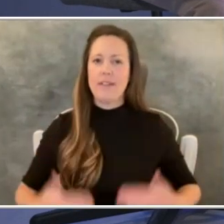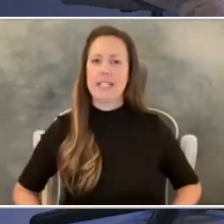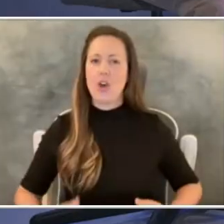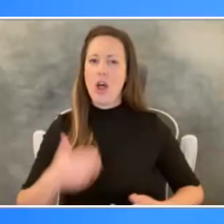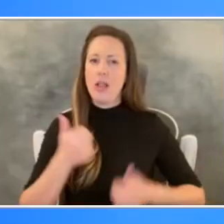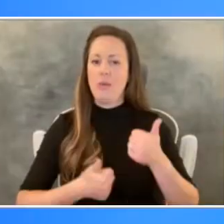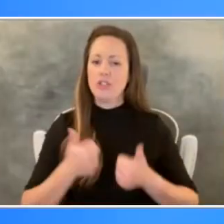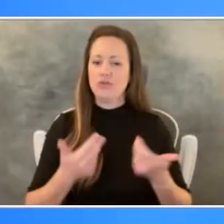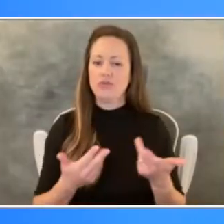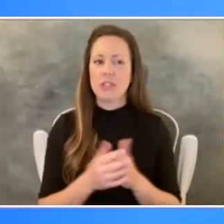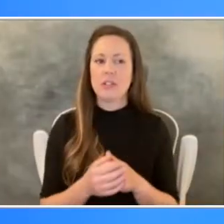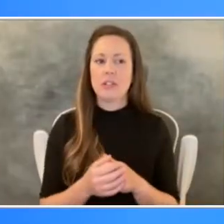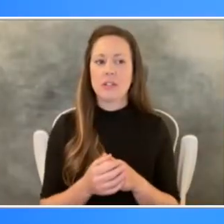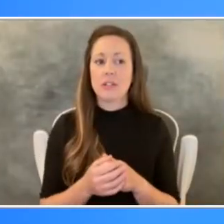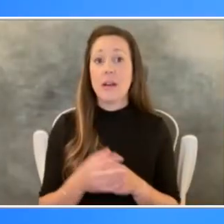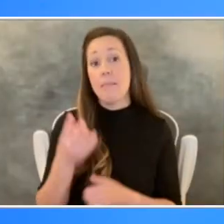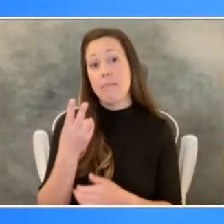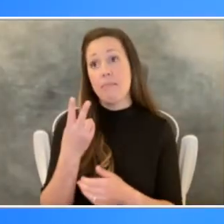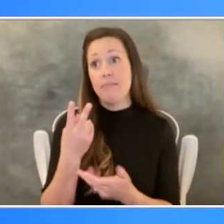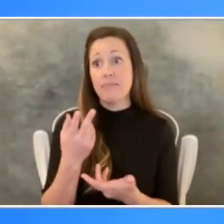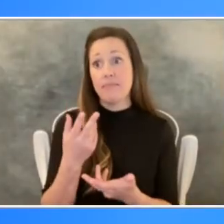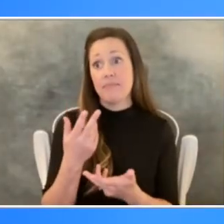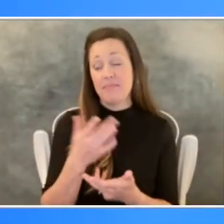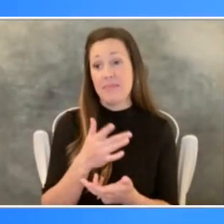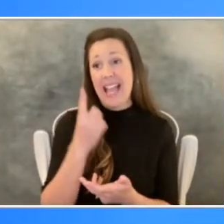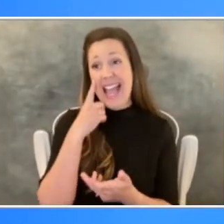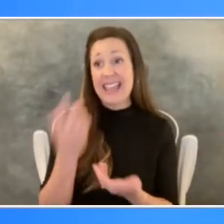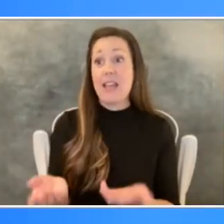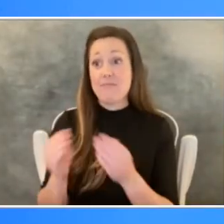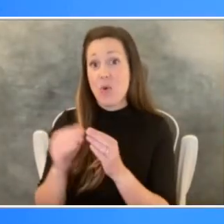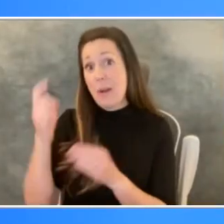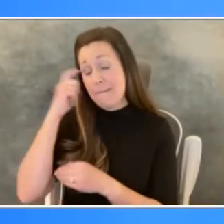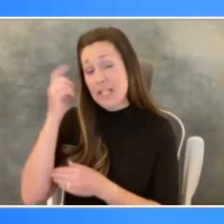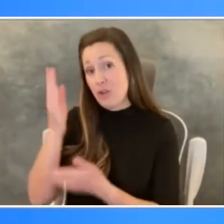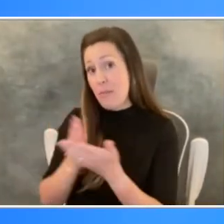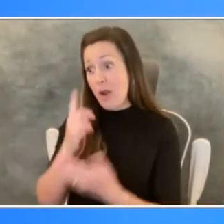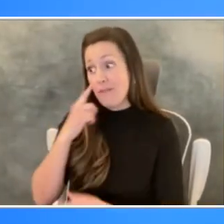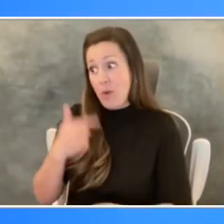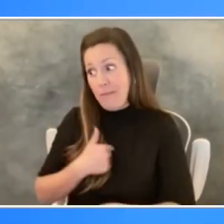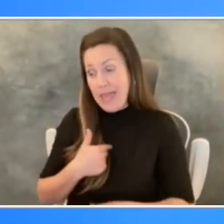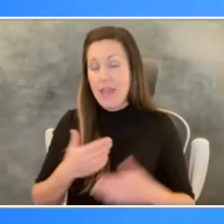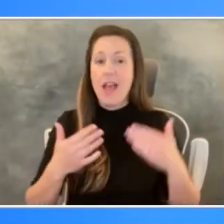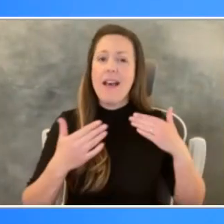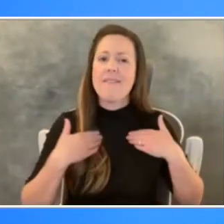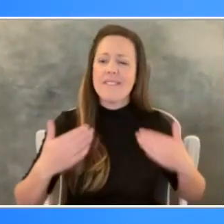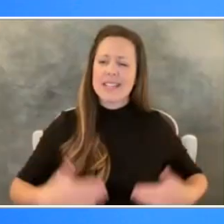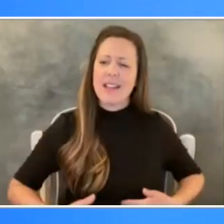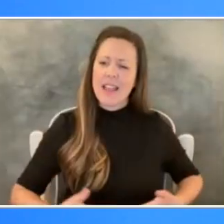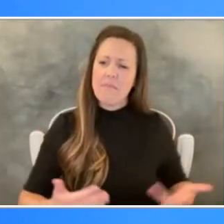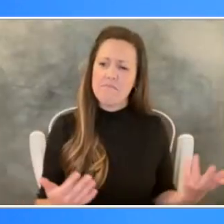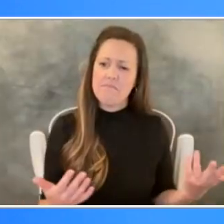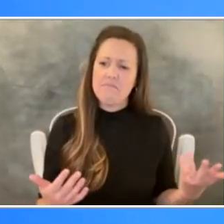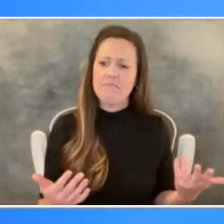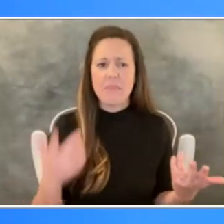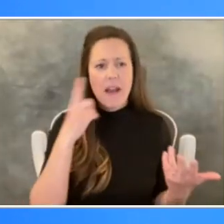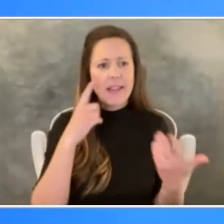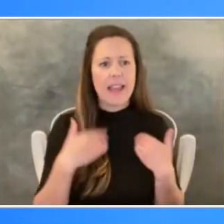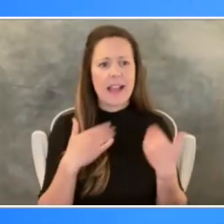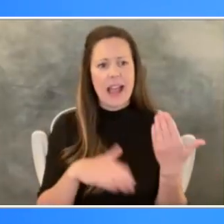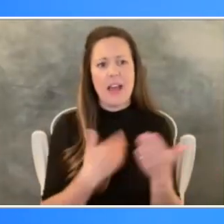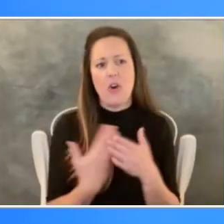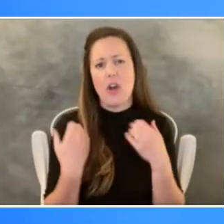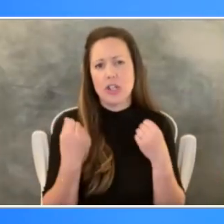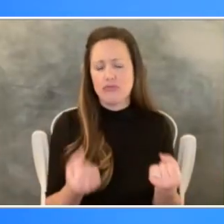I'd say for me, definitely it was more the mental part, because physically, I'd say I had all the strength, but